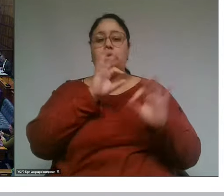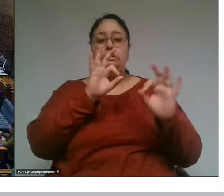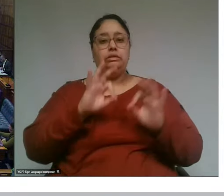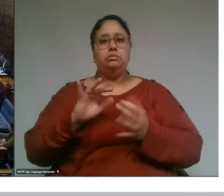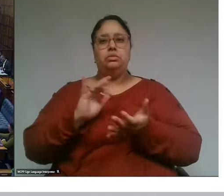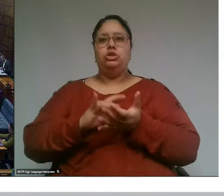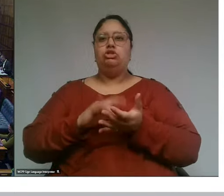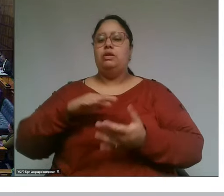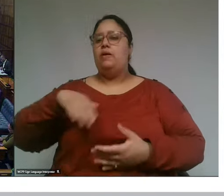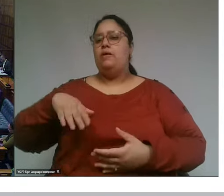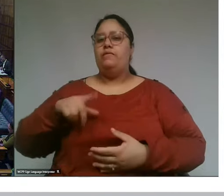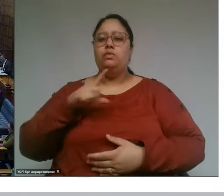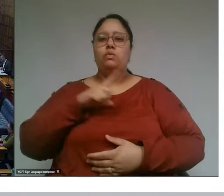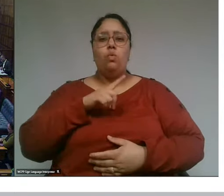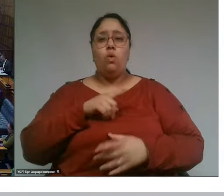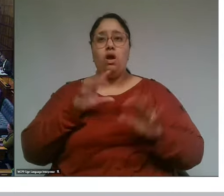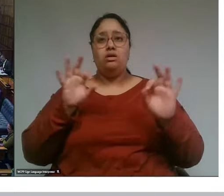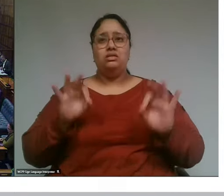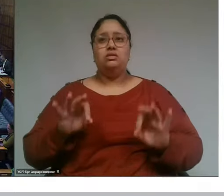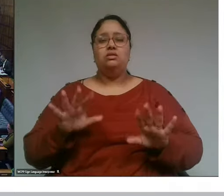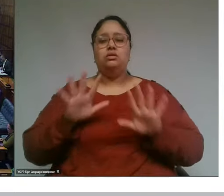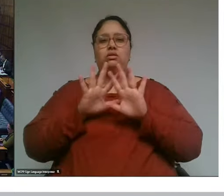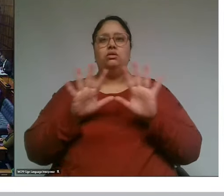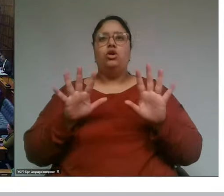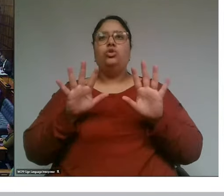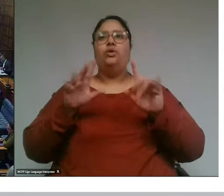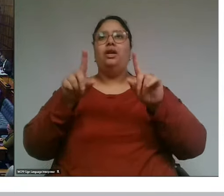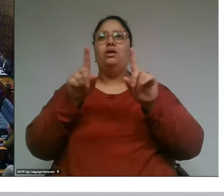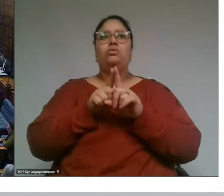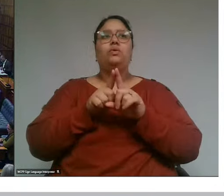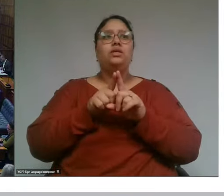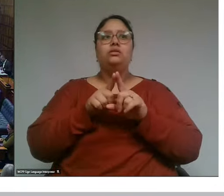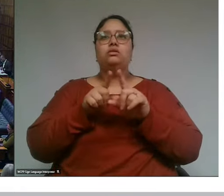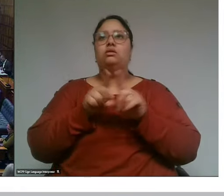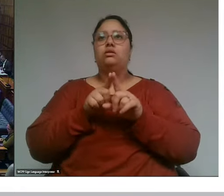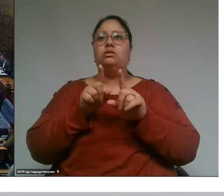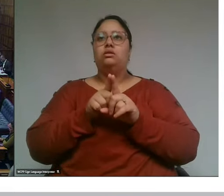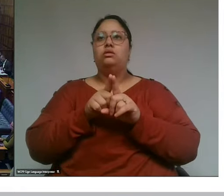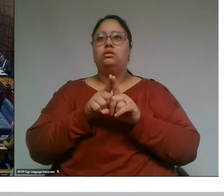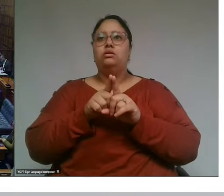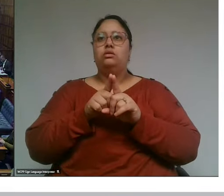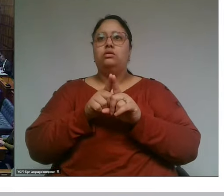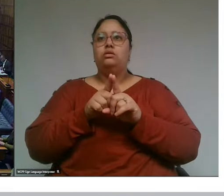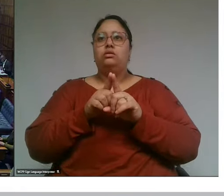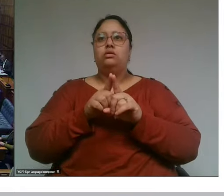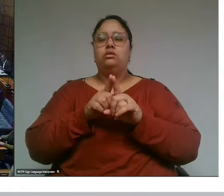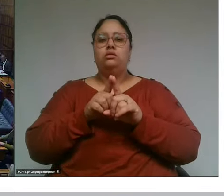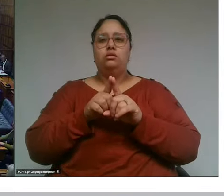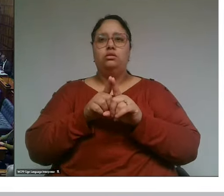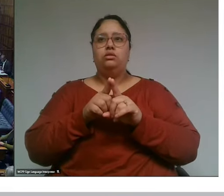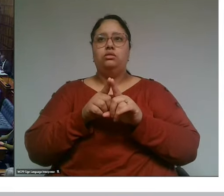it's actually 10 of them that has not been filled if it's Dark Shades 10 unfill